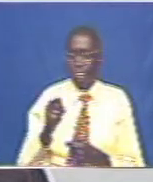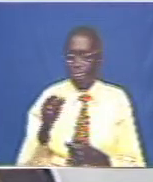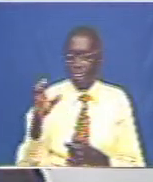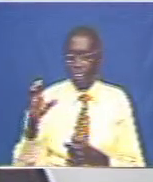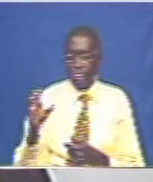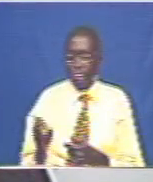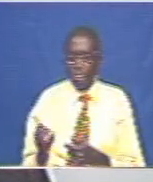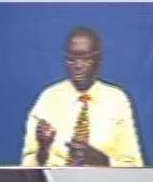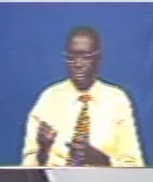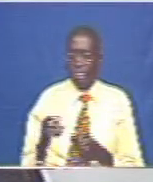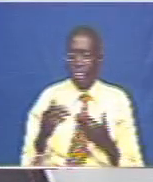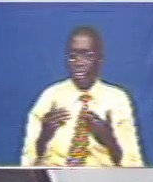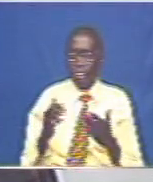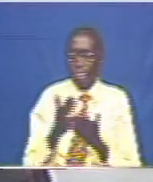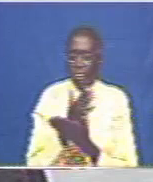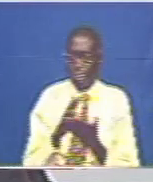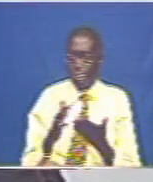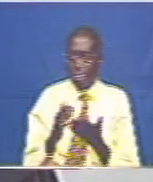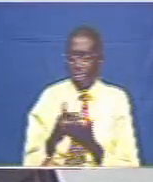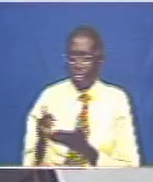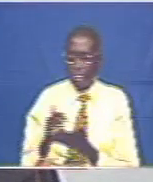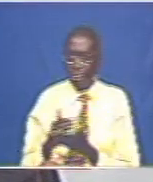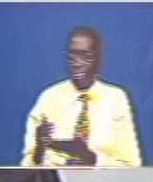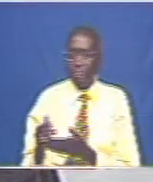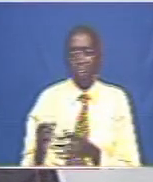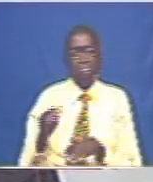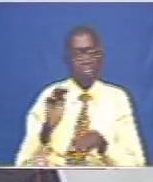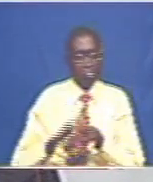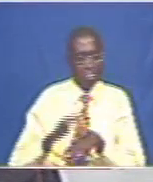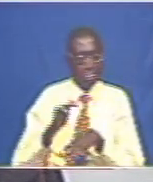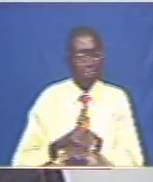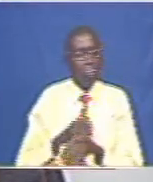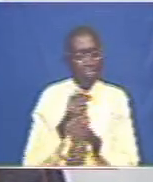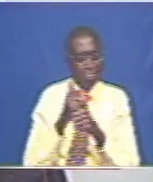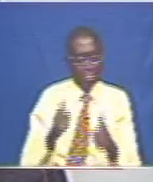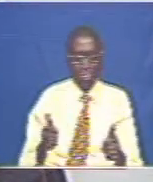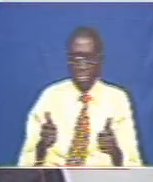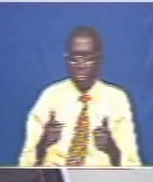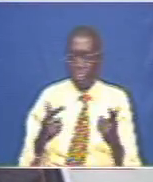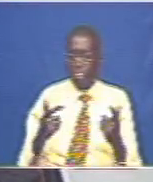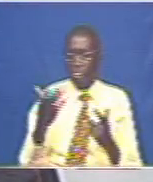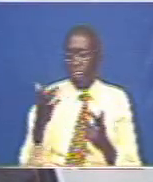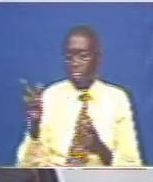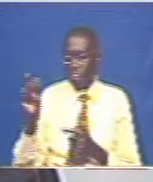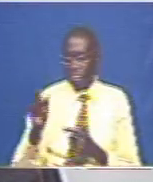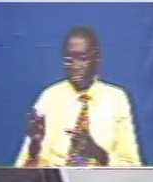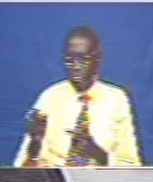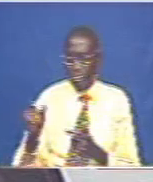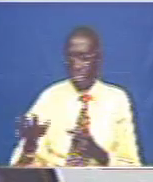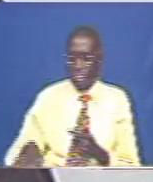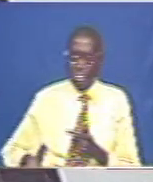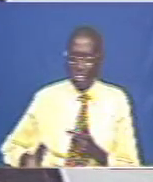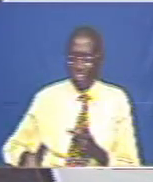been a SACCO subsector of the cooperative has been able to do very well, but other areas are still lagging behind